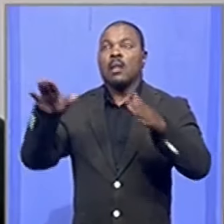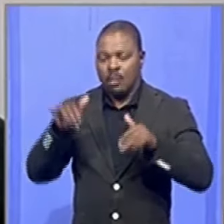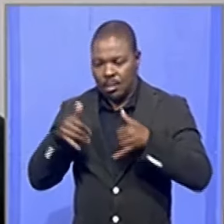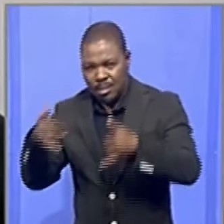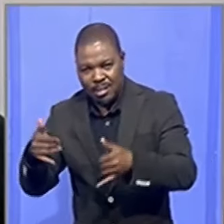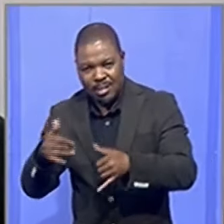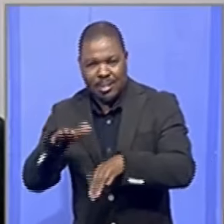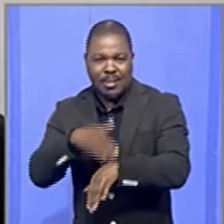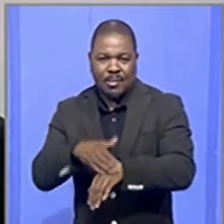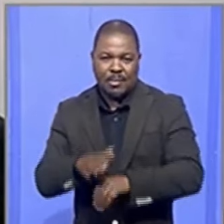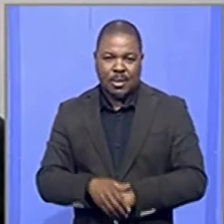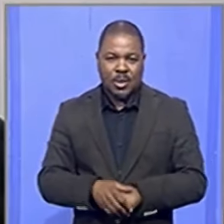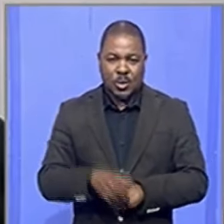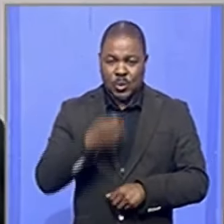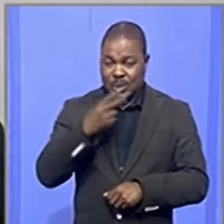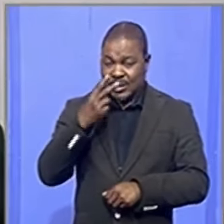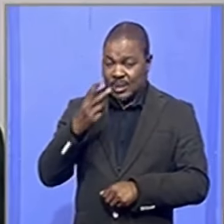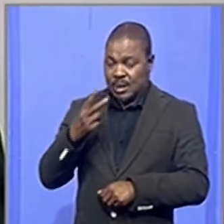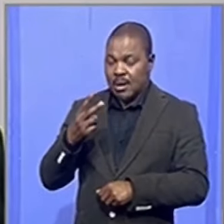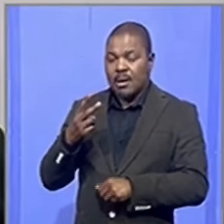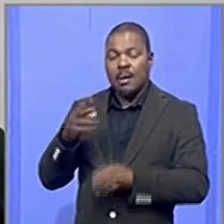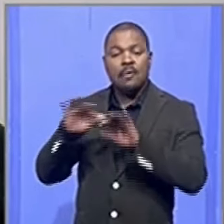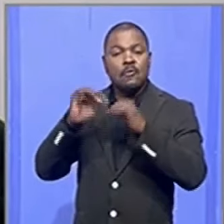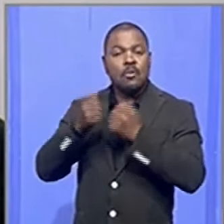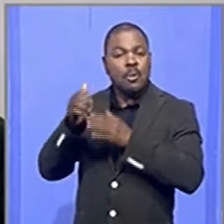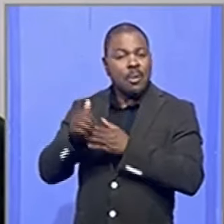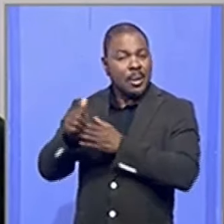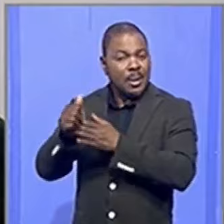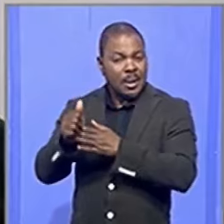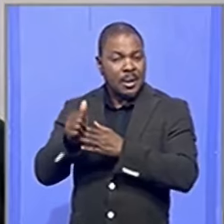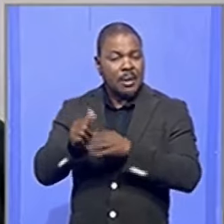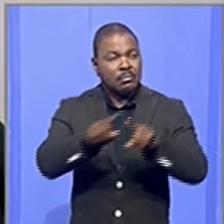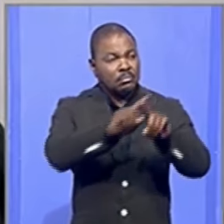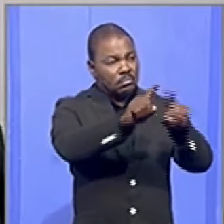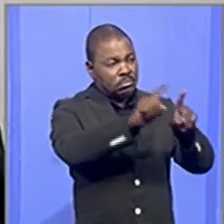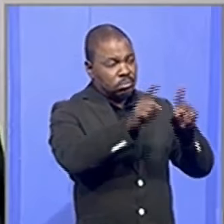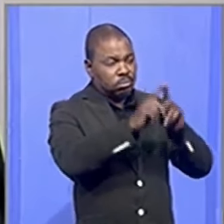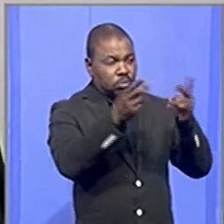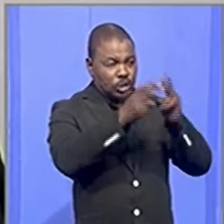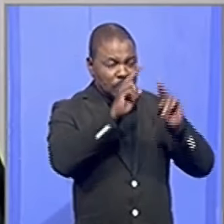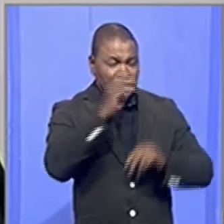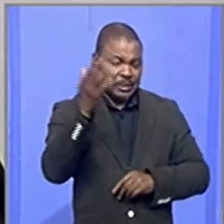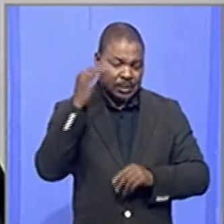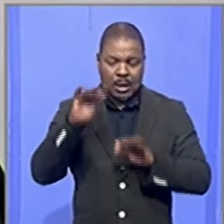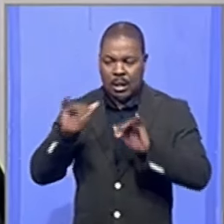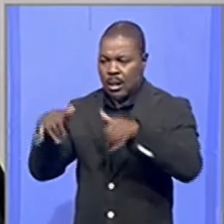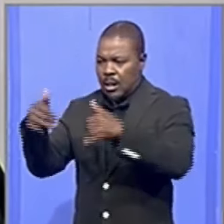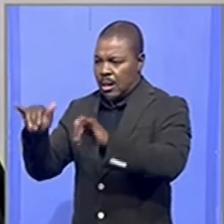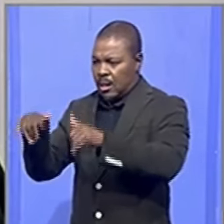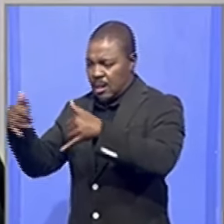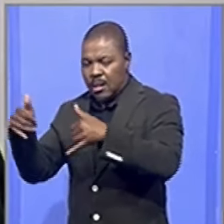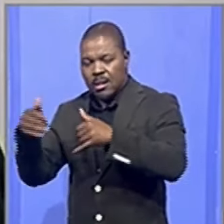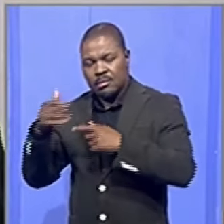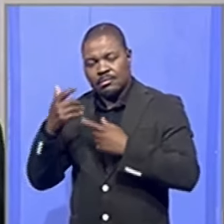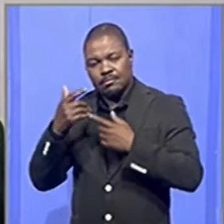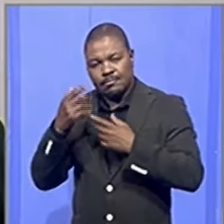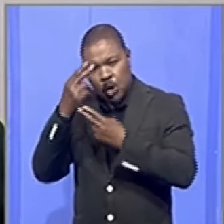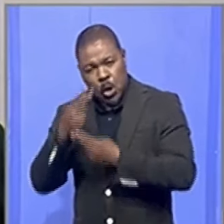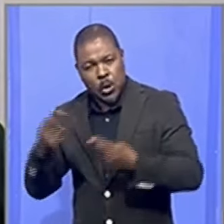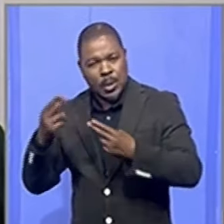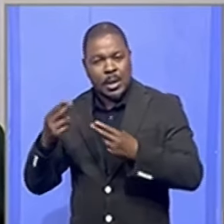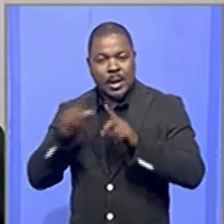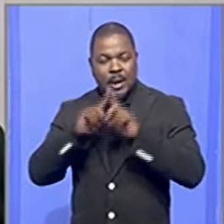many football leaders were recognized by various universities in our country, then you understand